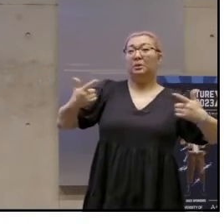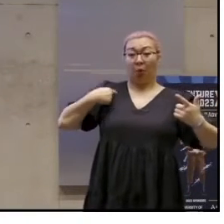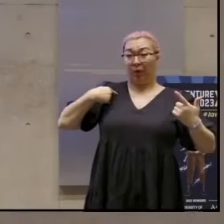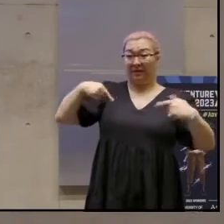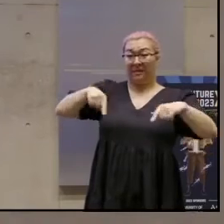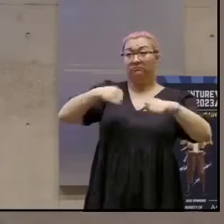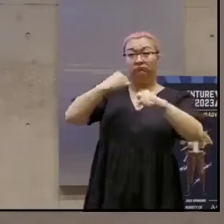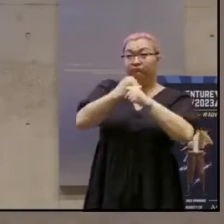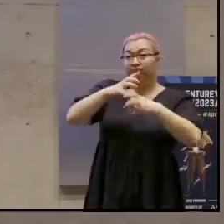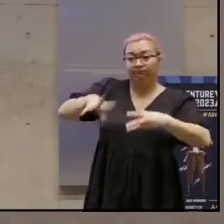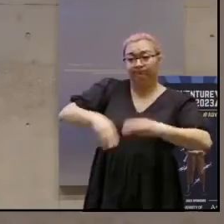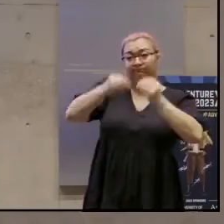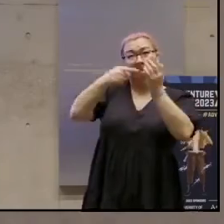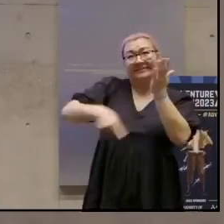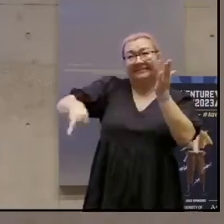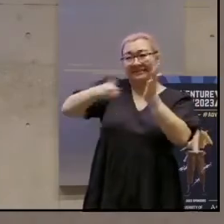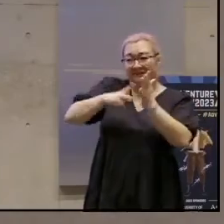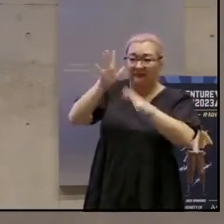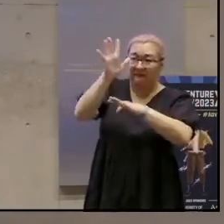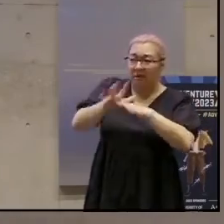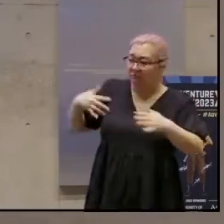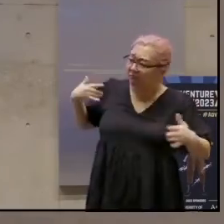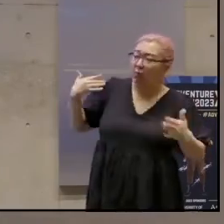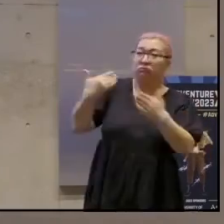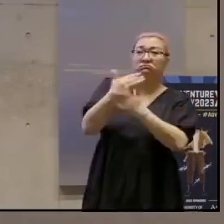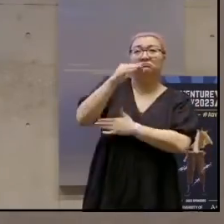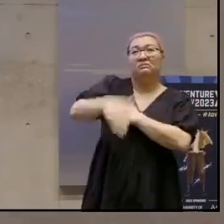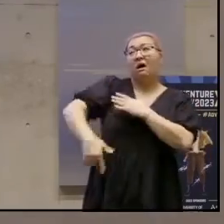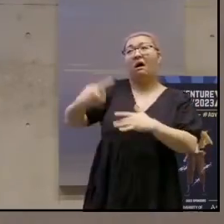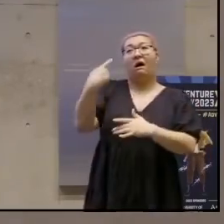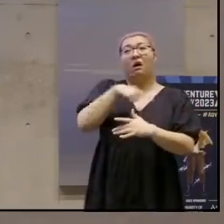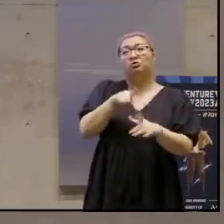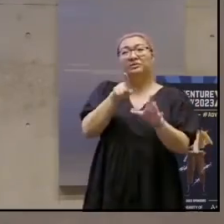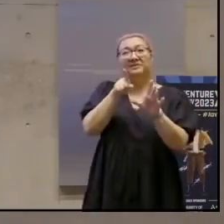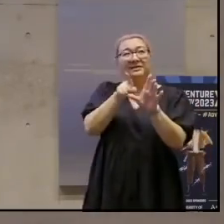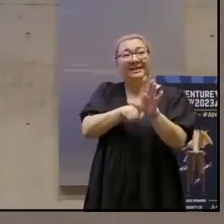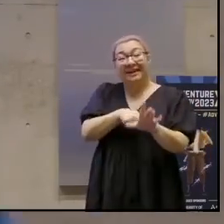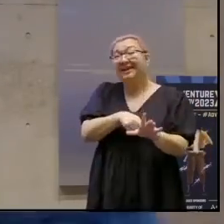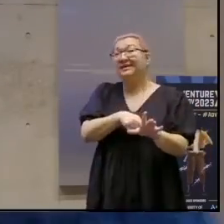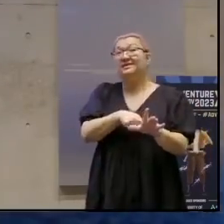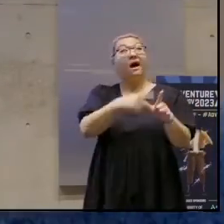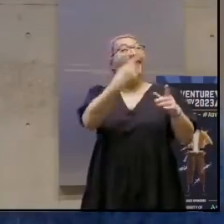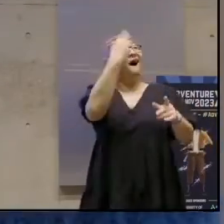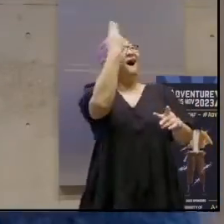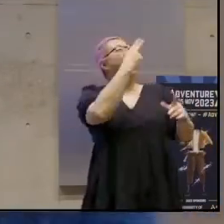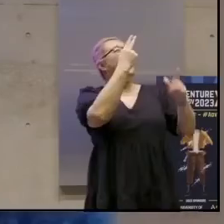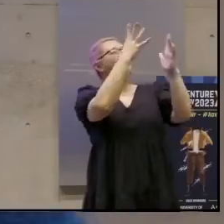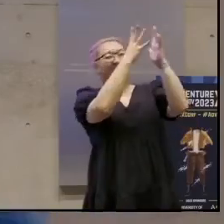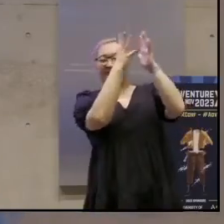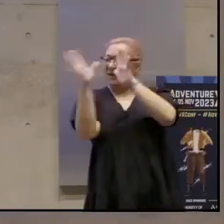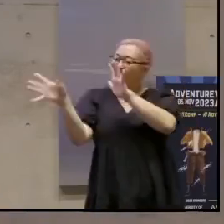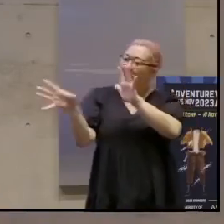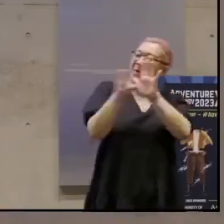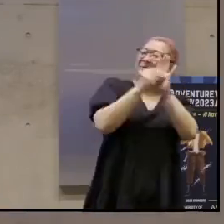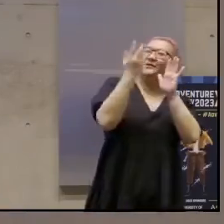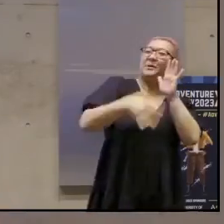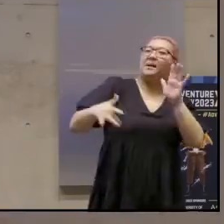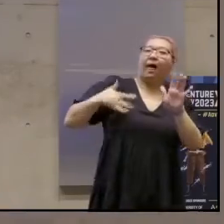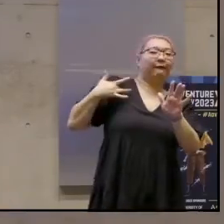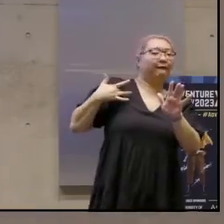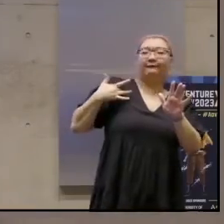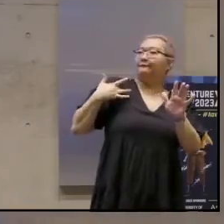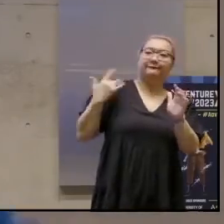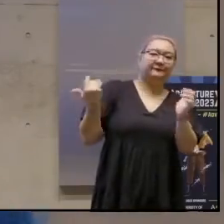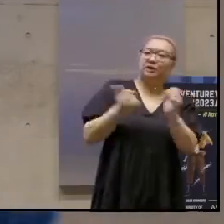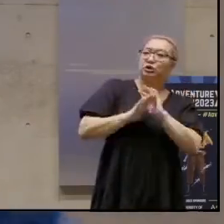years, where art is no longer imitating life. Life is desperately trying to imitate art all the way down to the therapy level. You know the